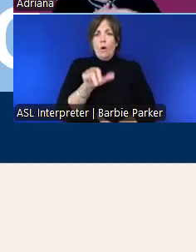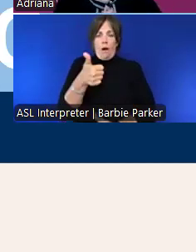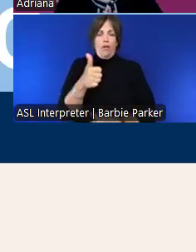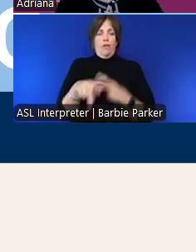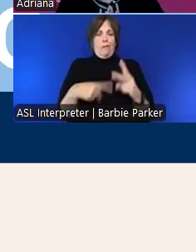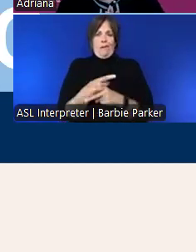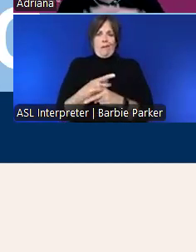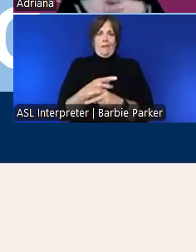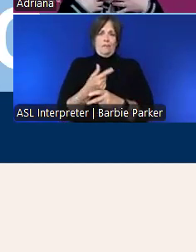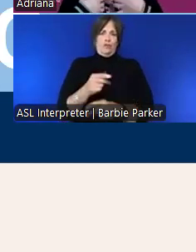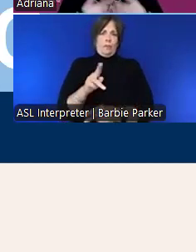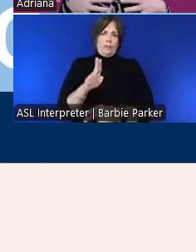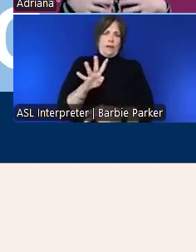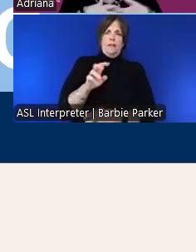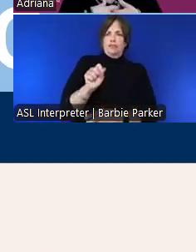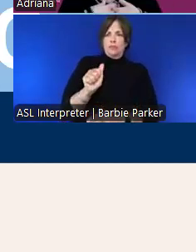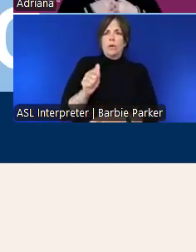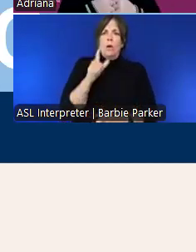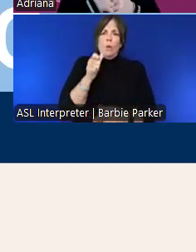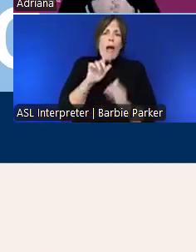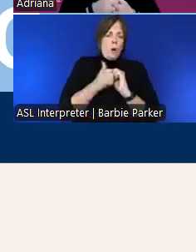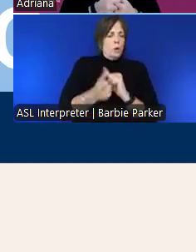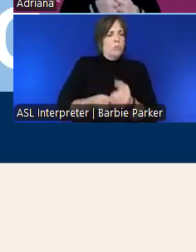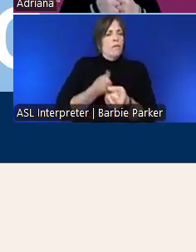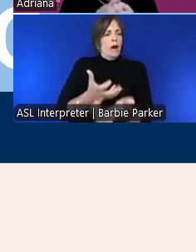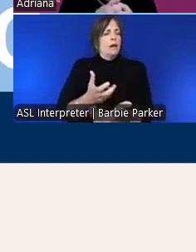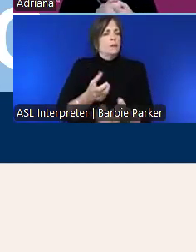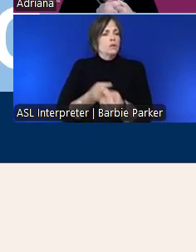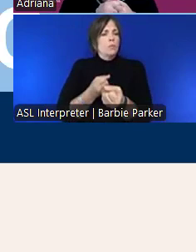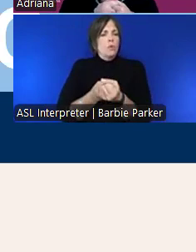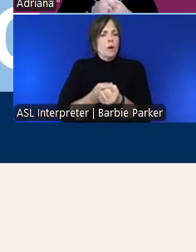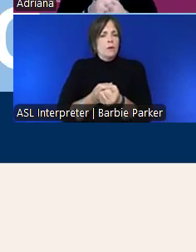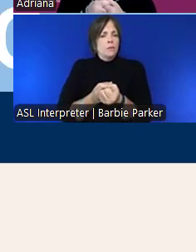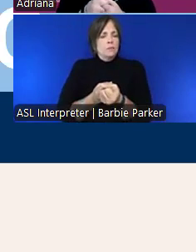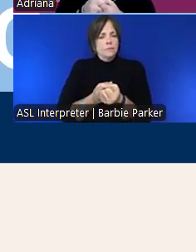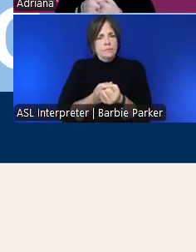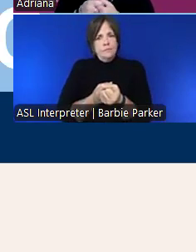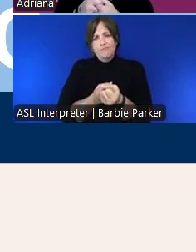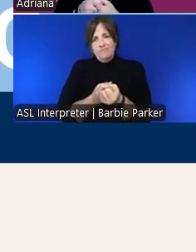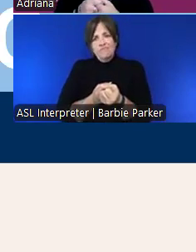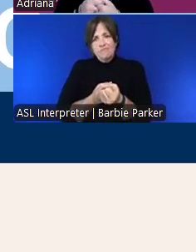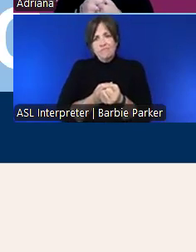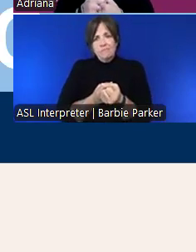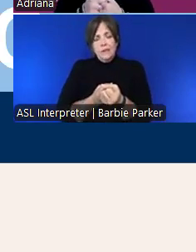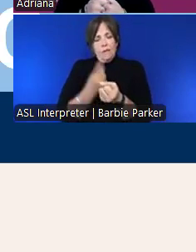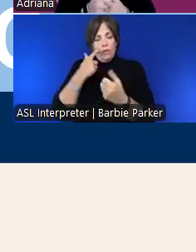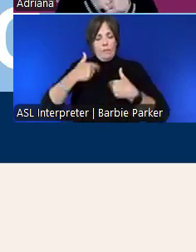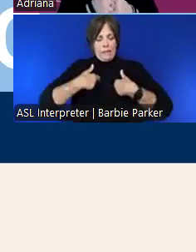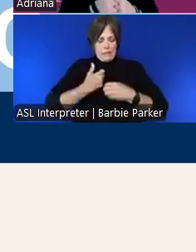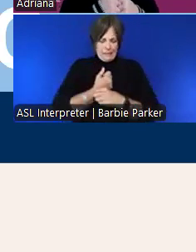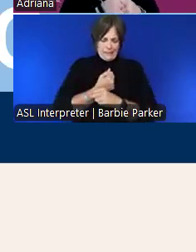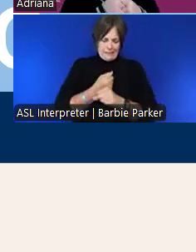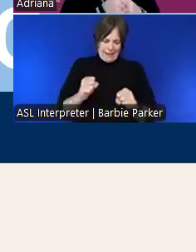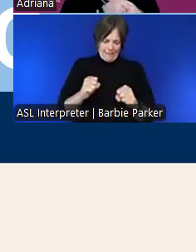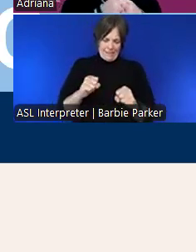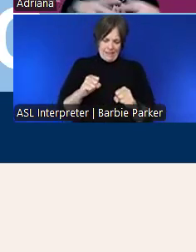guide, right, to think about how you can provide support. To me, safety really comes down to the